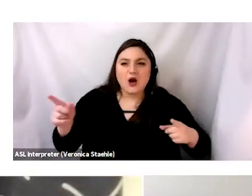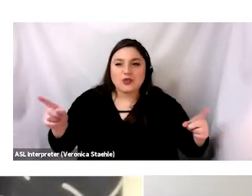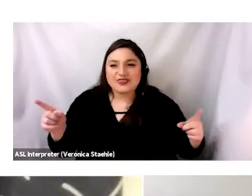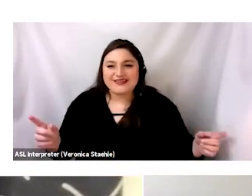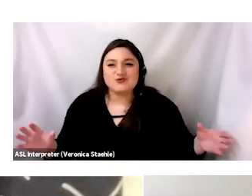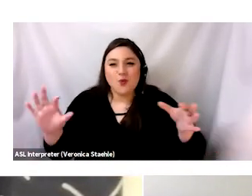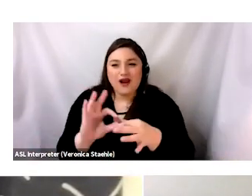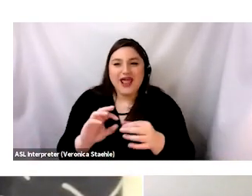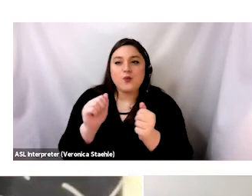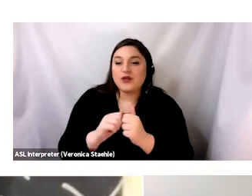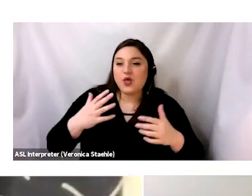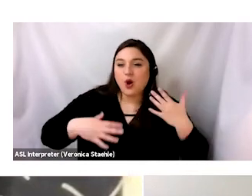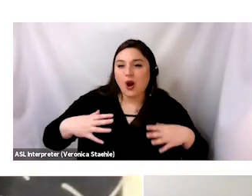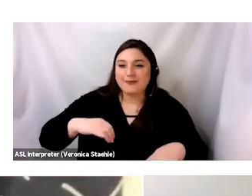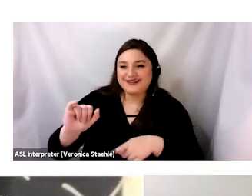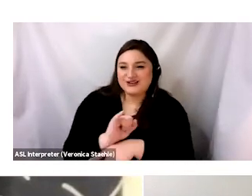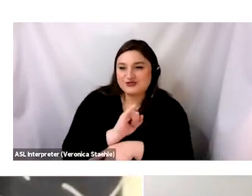industry?